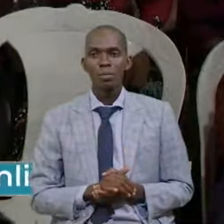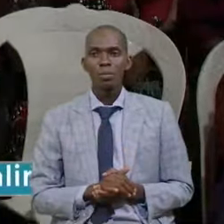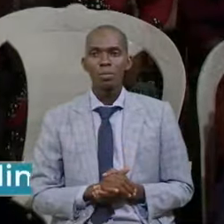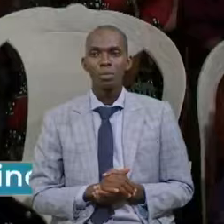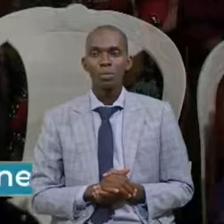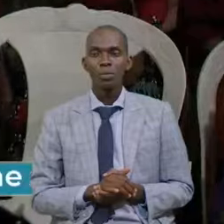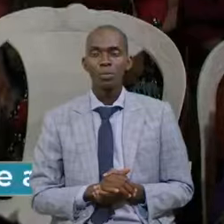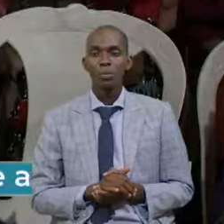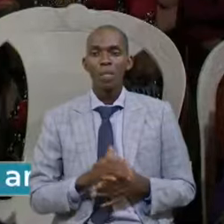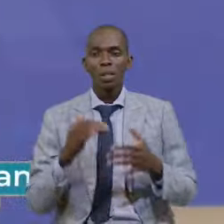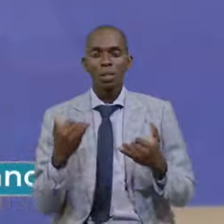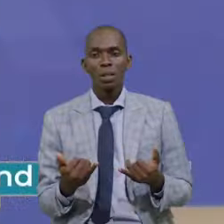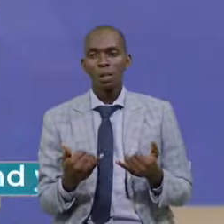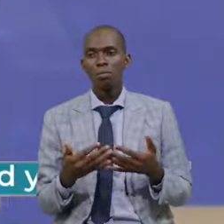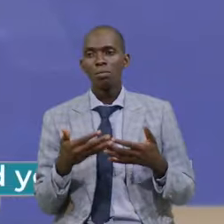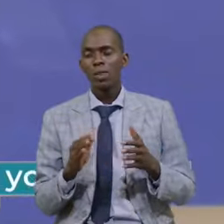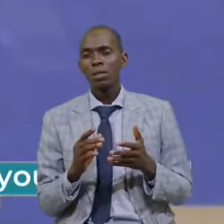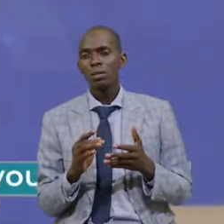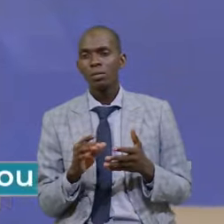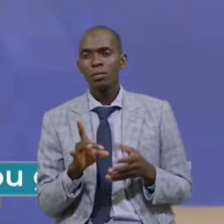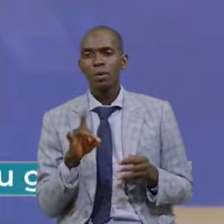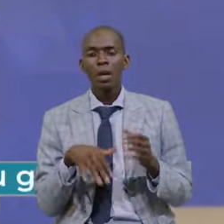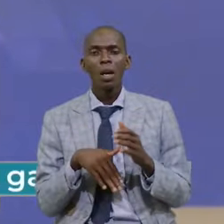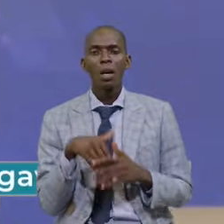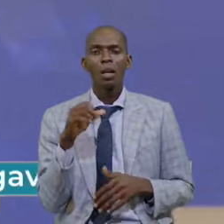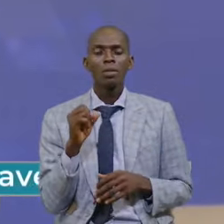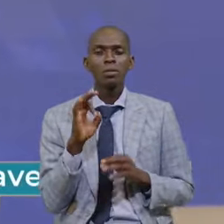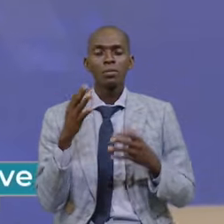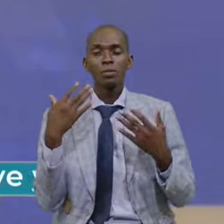Now, let's check up. By my left hand side,